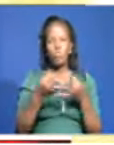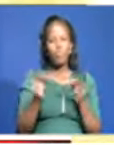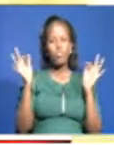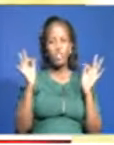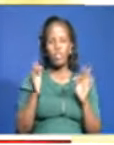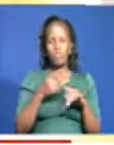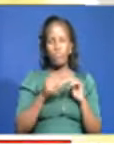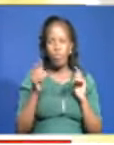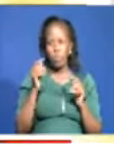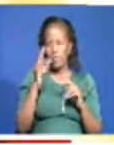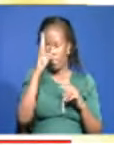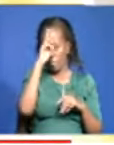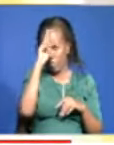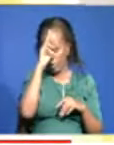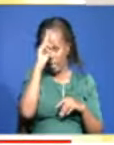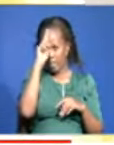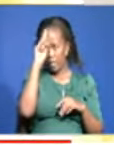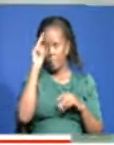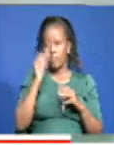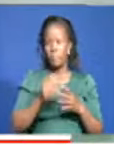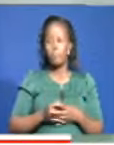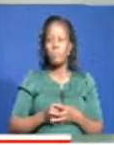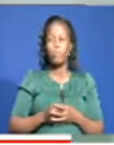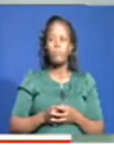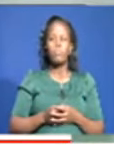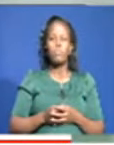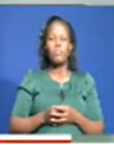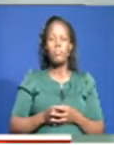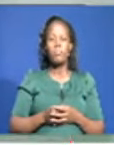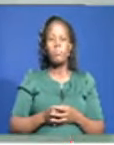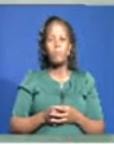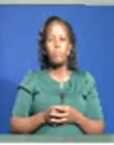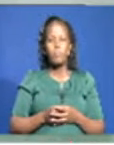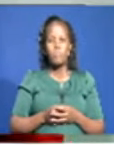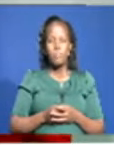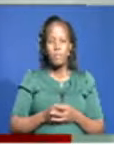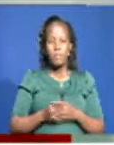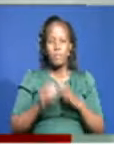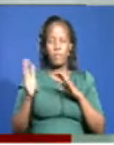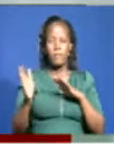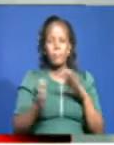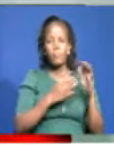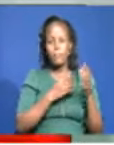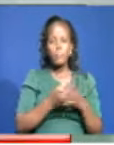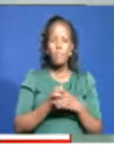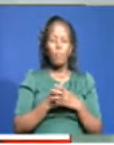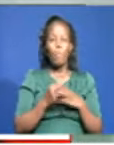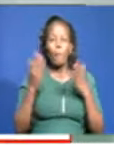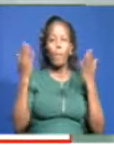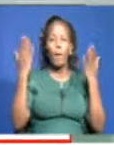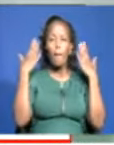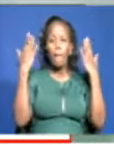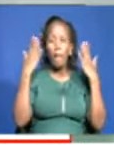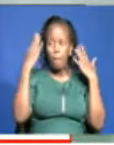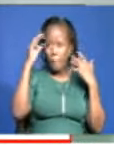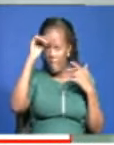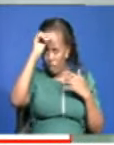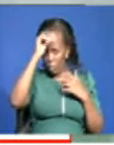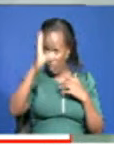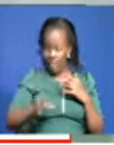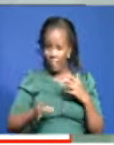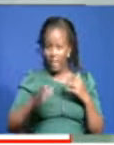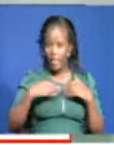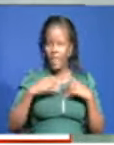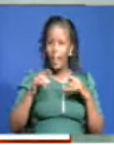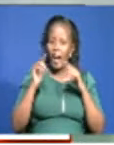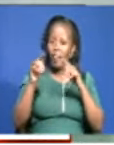John Jacob Curia, Easy Friday. Now, Meru Governor Kawira Mwangaza has castigated a petition by members